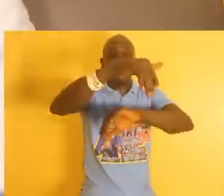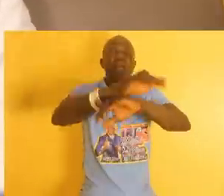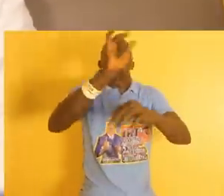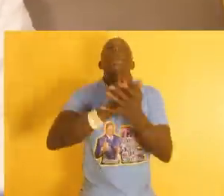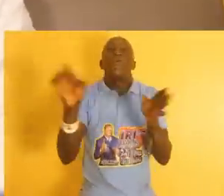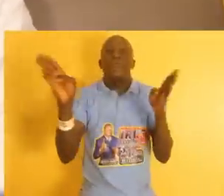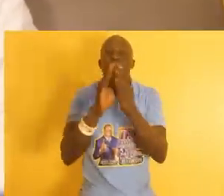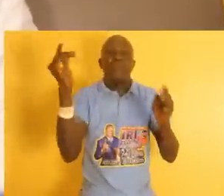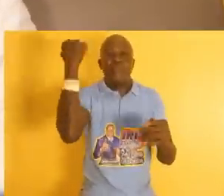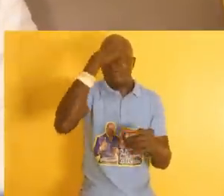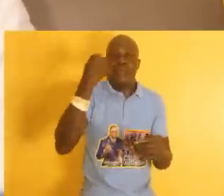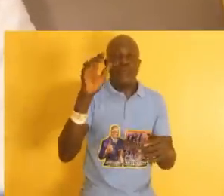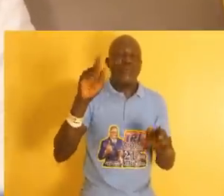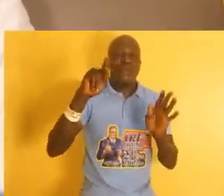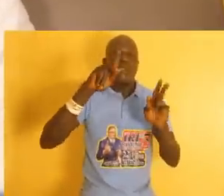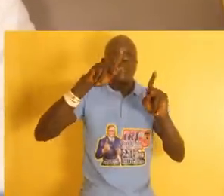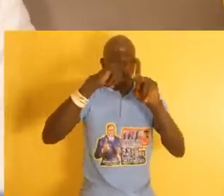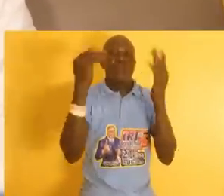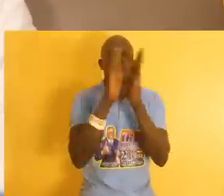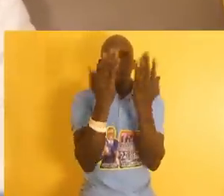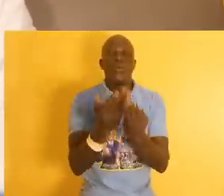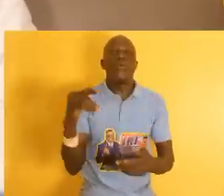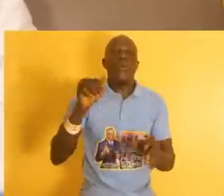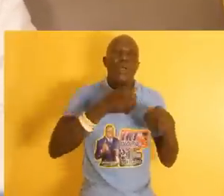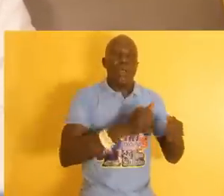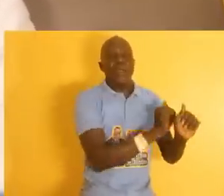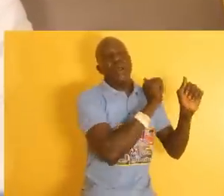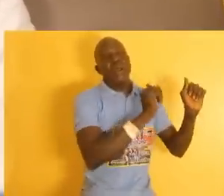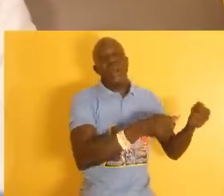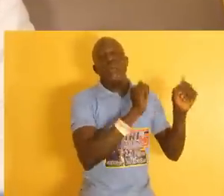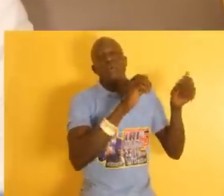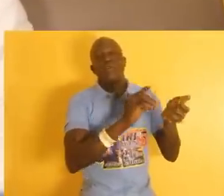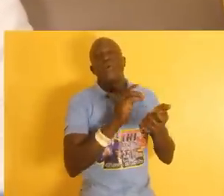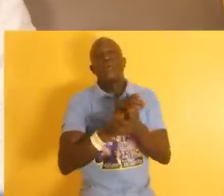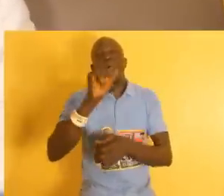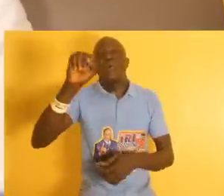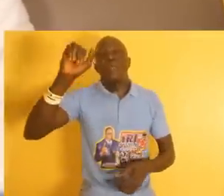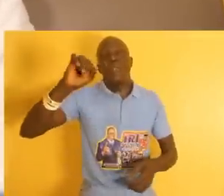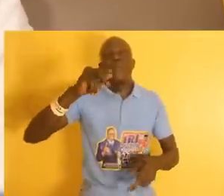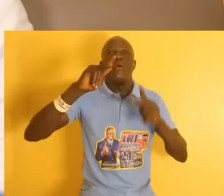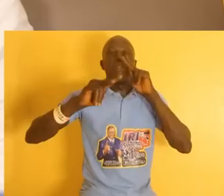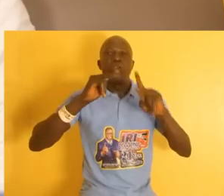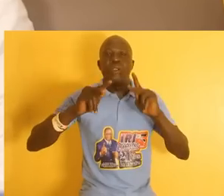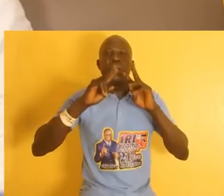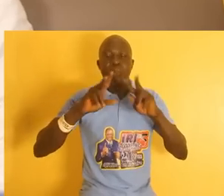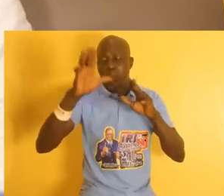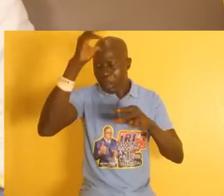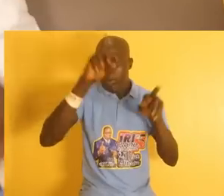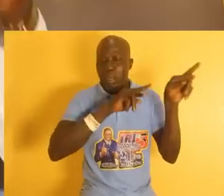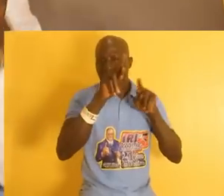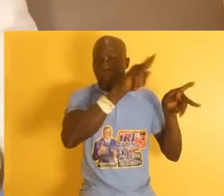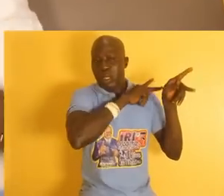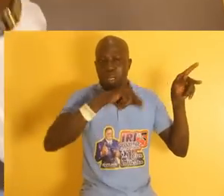part of Facebook. Apostle Doctor. SMO. Mustafa. JP.